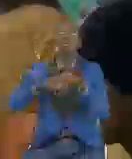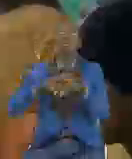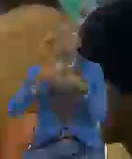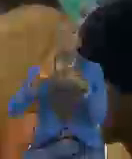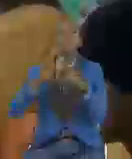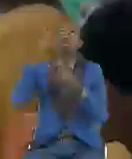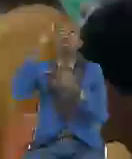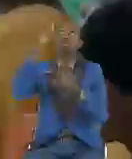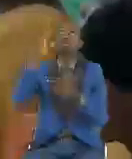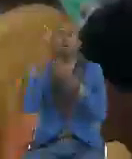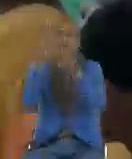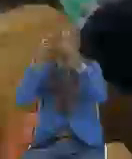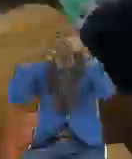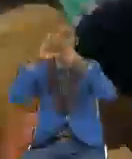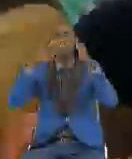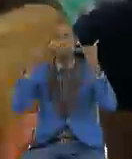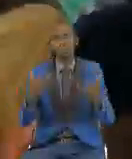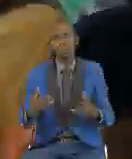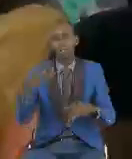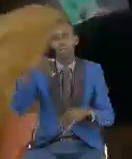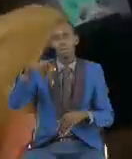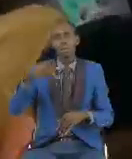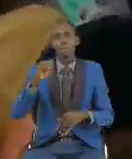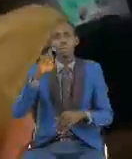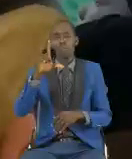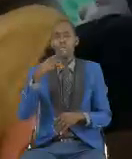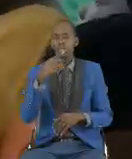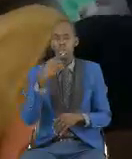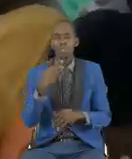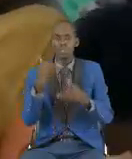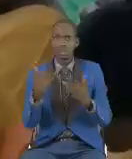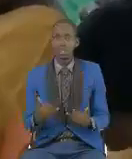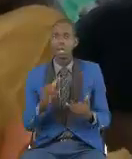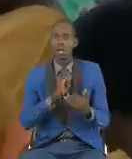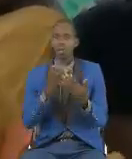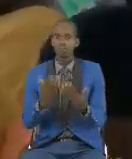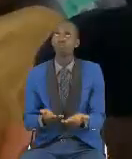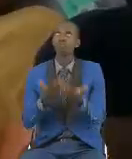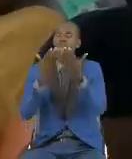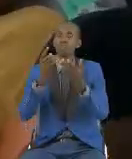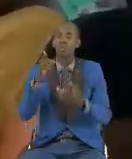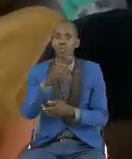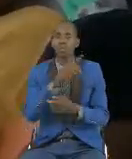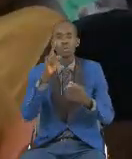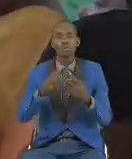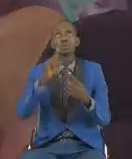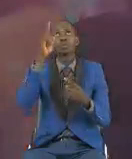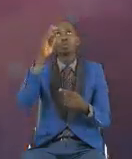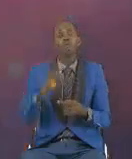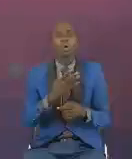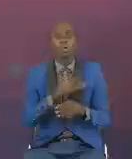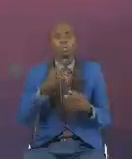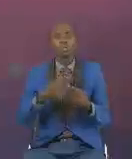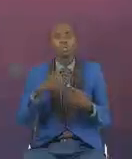said, now, brethren, I commend you to God. and to the word of his grace.